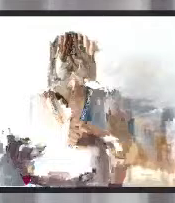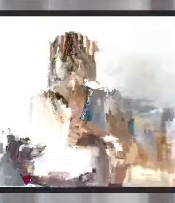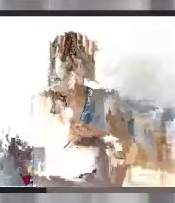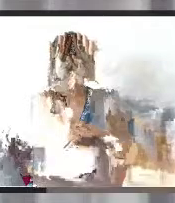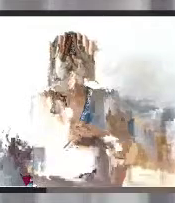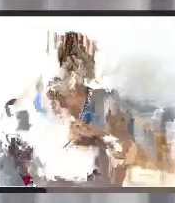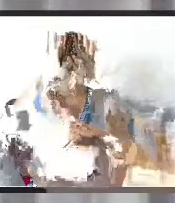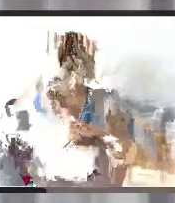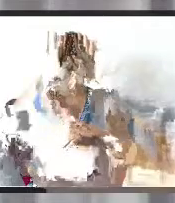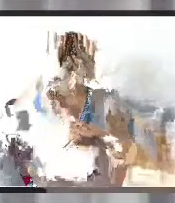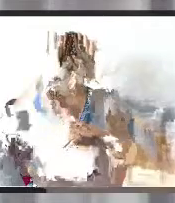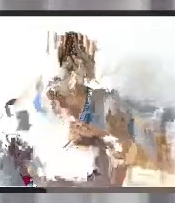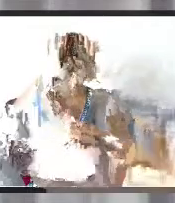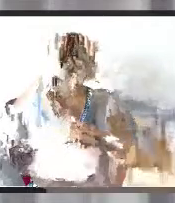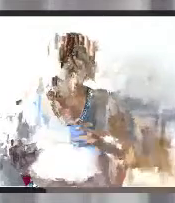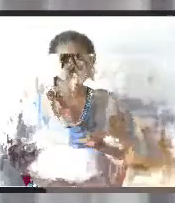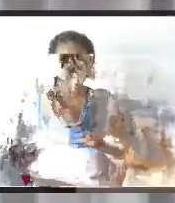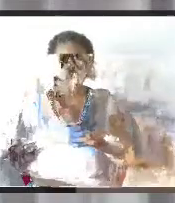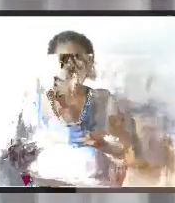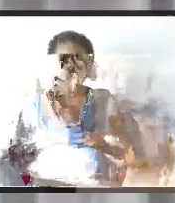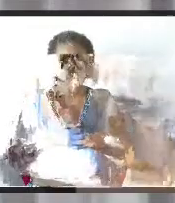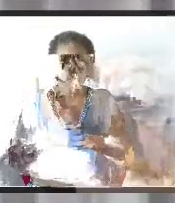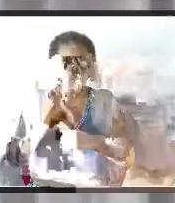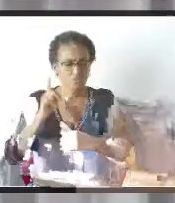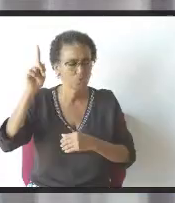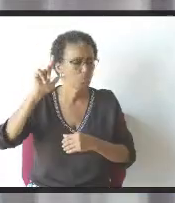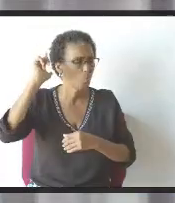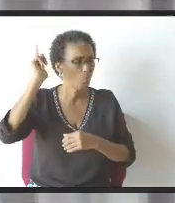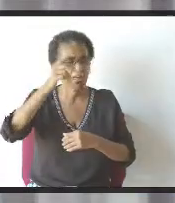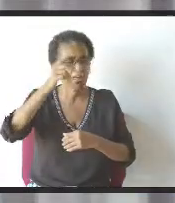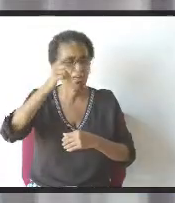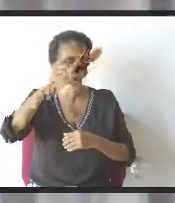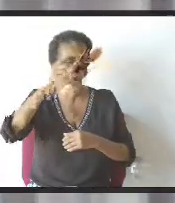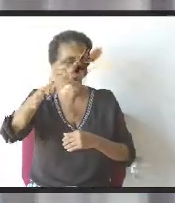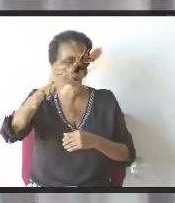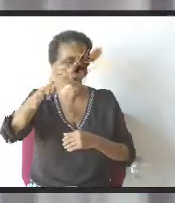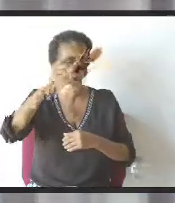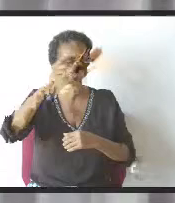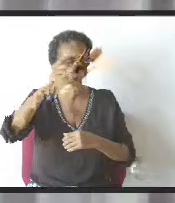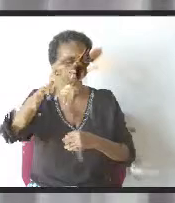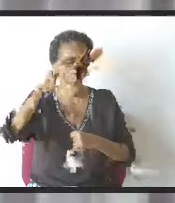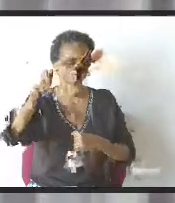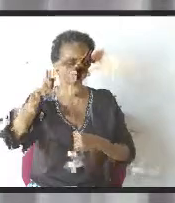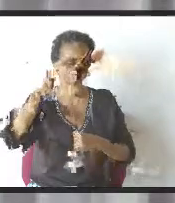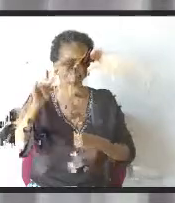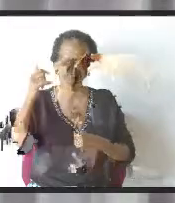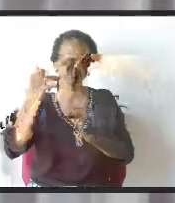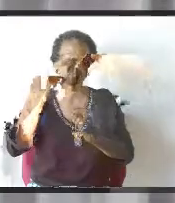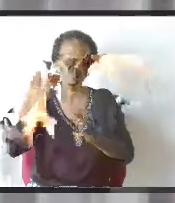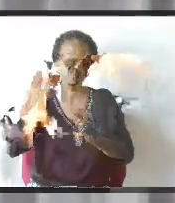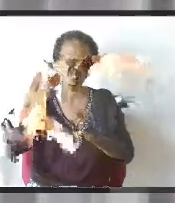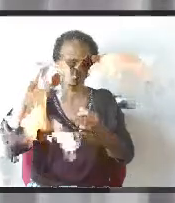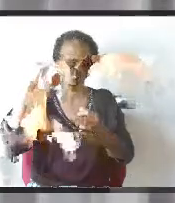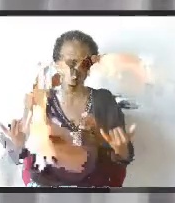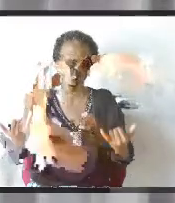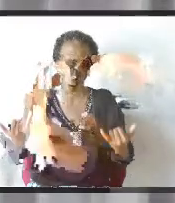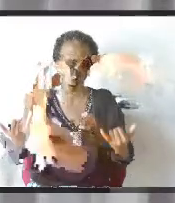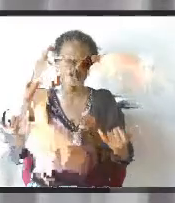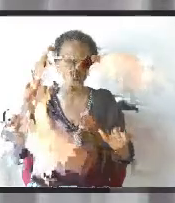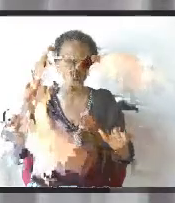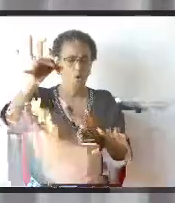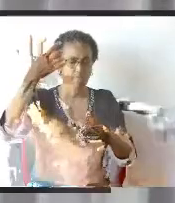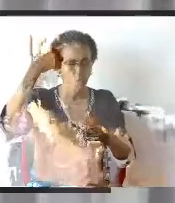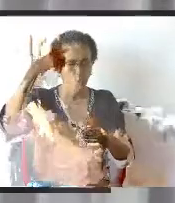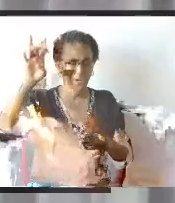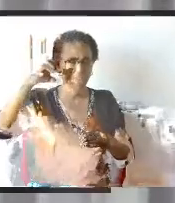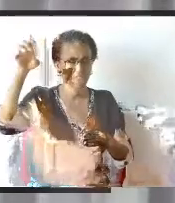says you will never change. You are the same yesterday, today, and forever. And with